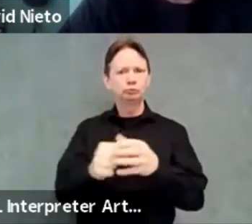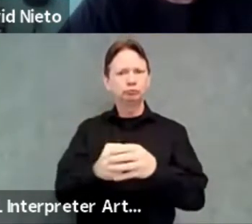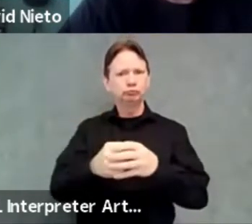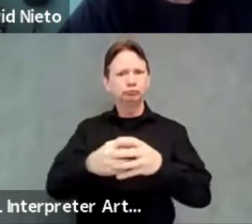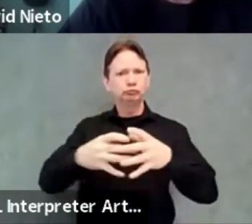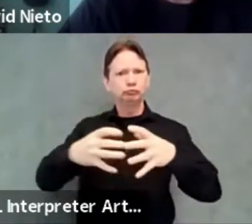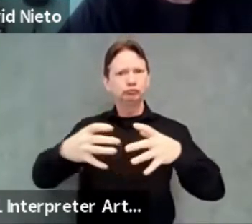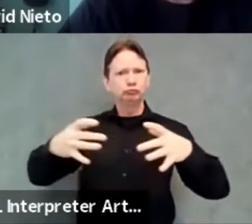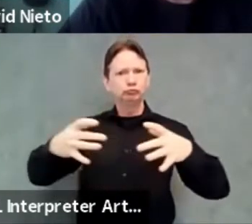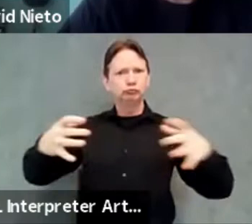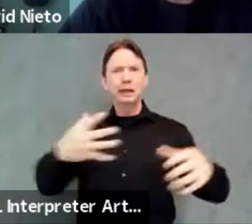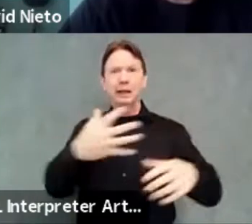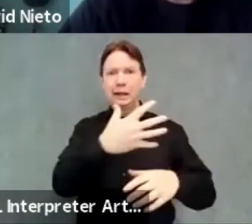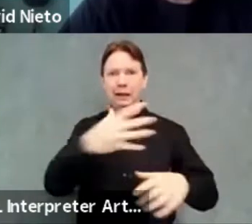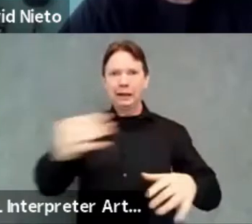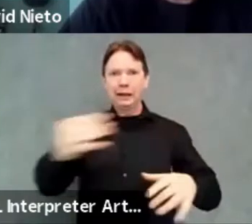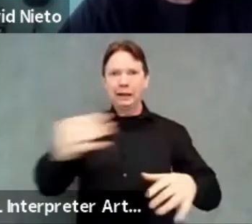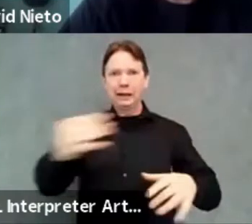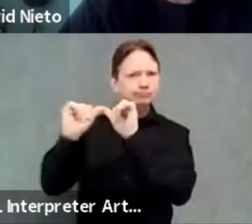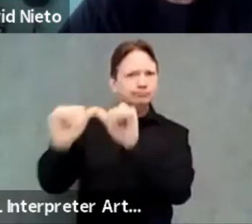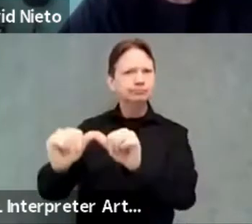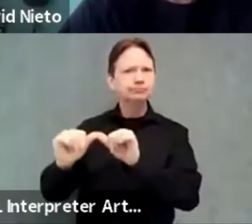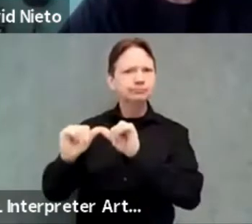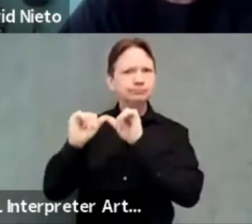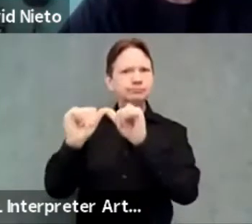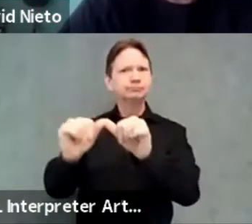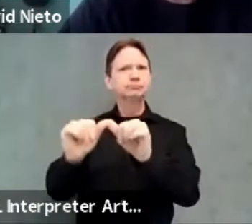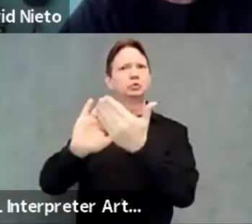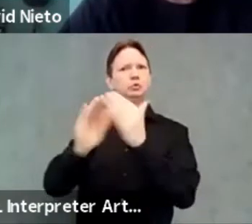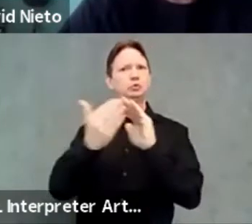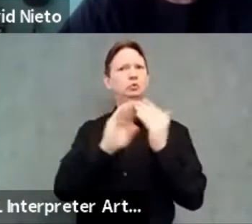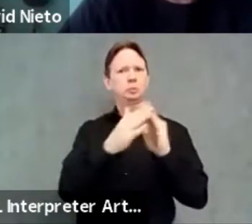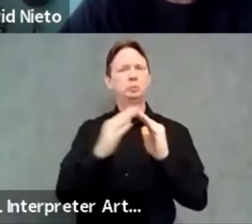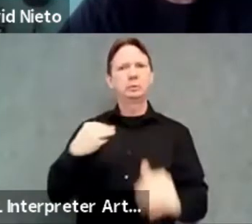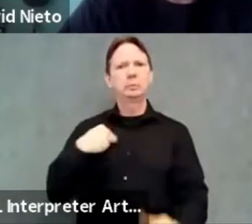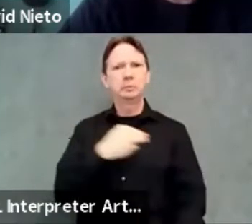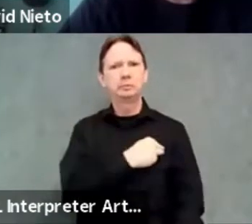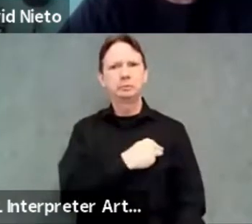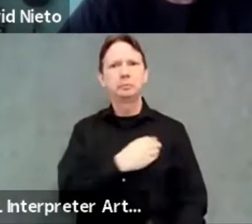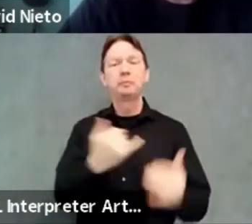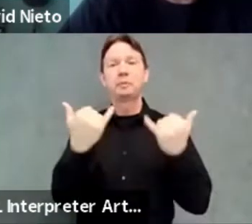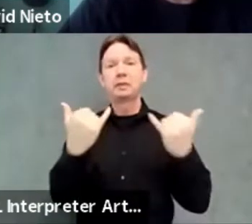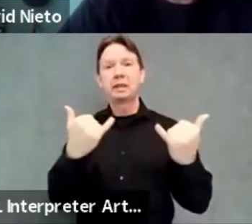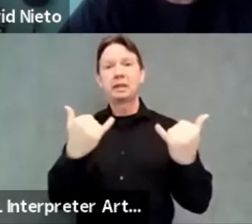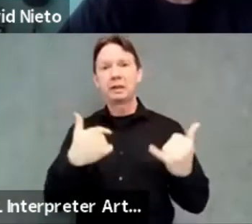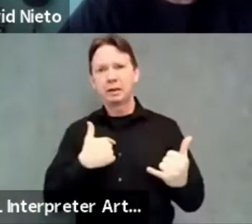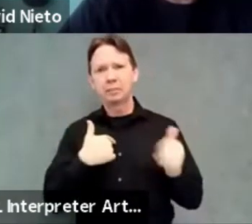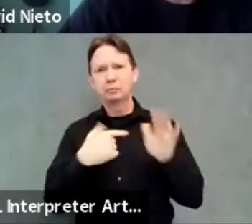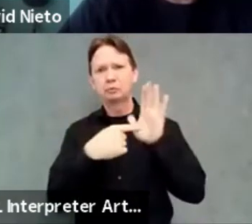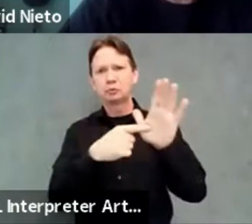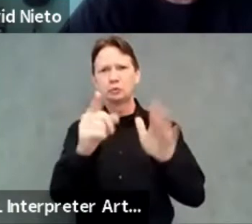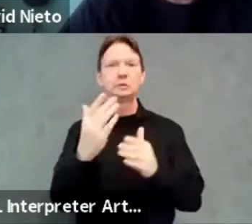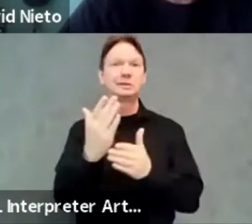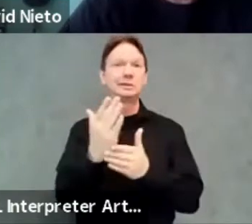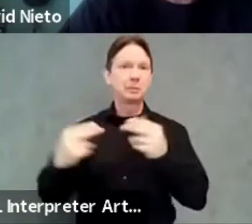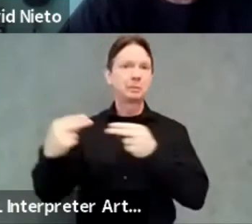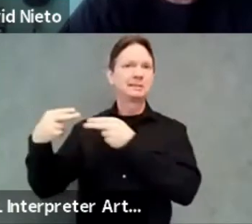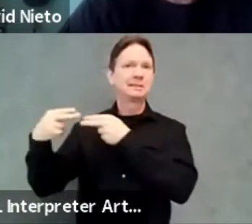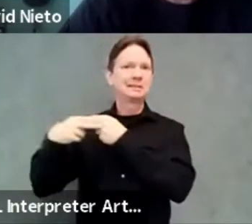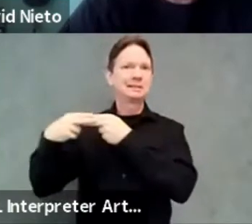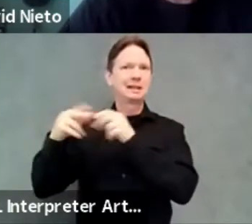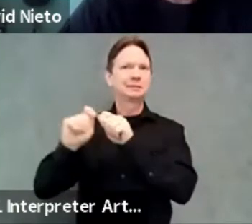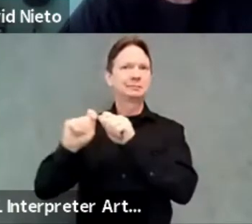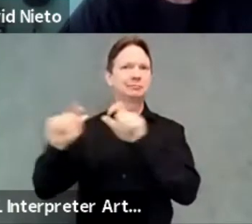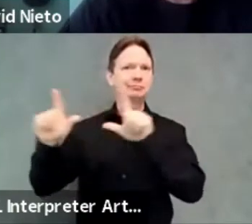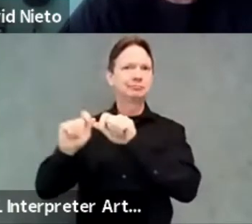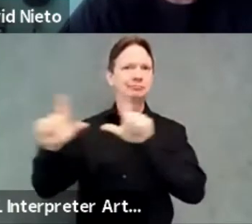section I'm looking at. And I've got some slides I'd like to take you through at this present moment. I think, Victoria, actually,